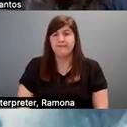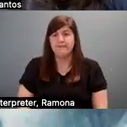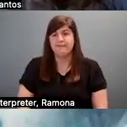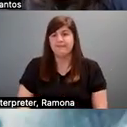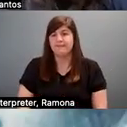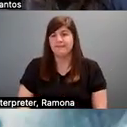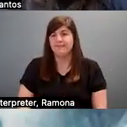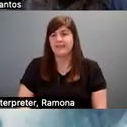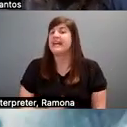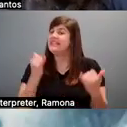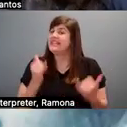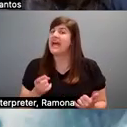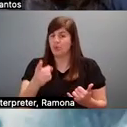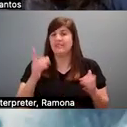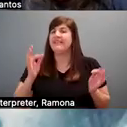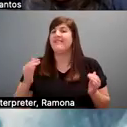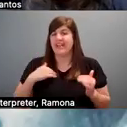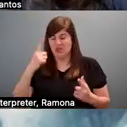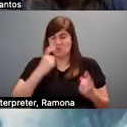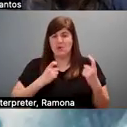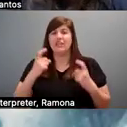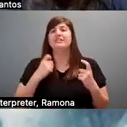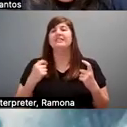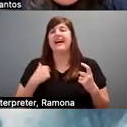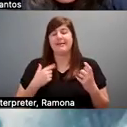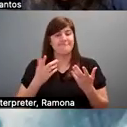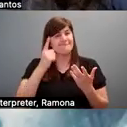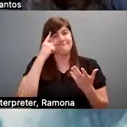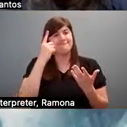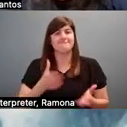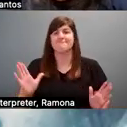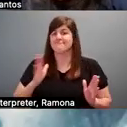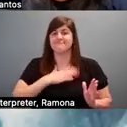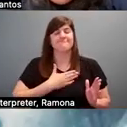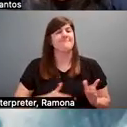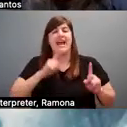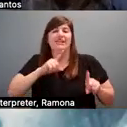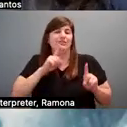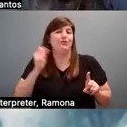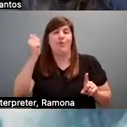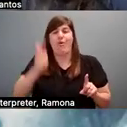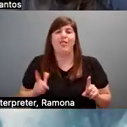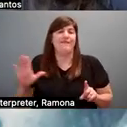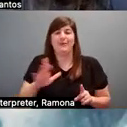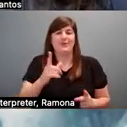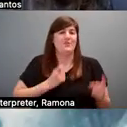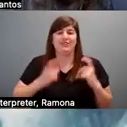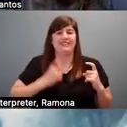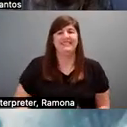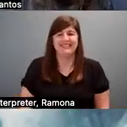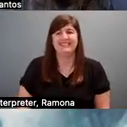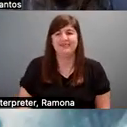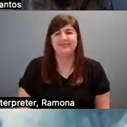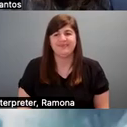So now that you definitely have questions, I will be happy to answer all of them.